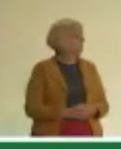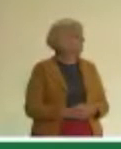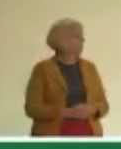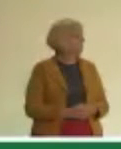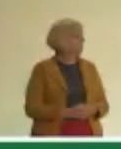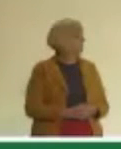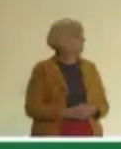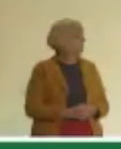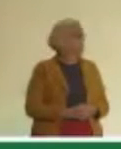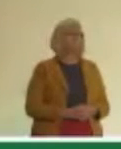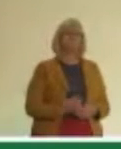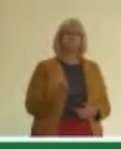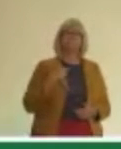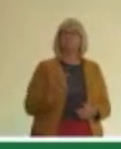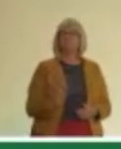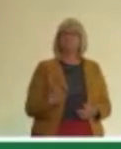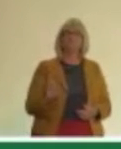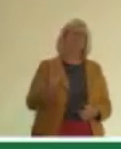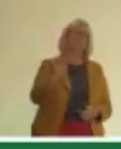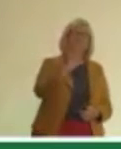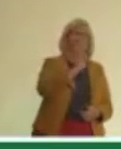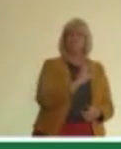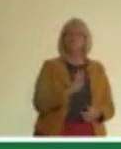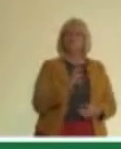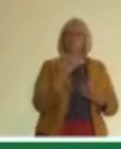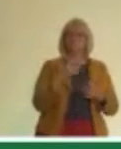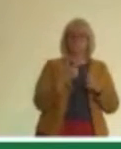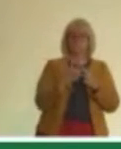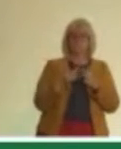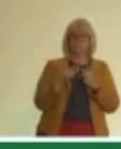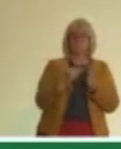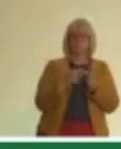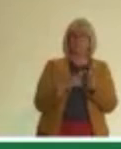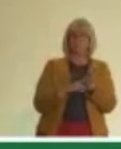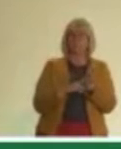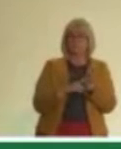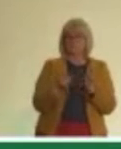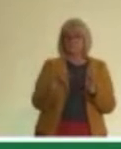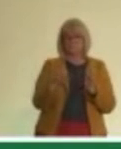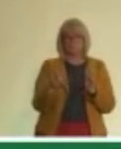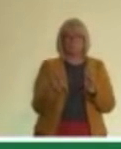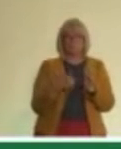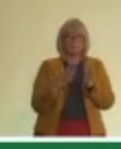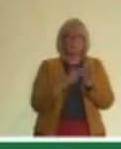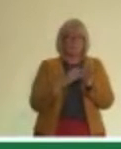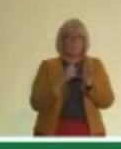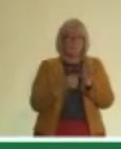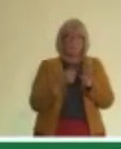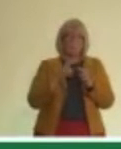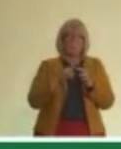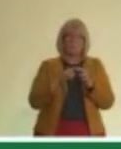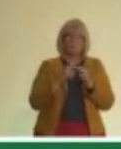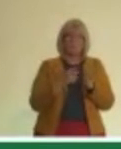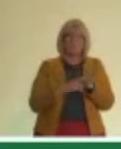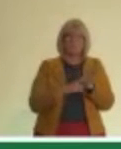On my travels, I went to Gipton and Hare Hills, where some of you may know Mothin Ali. If you don't know the name Mothin Ali, you have not been